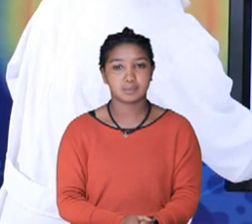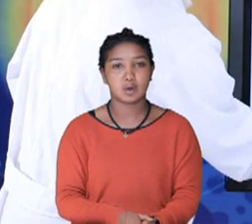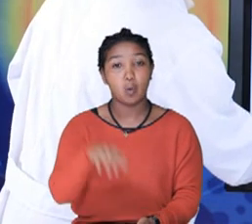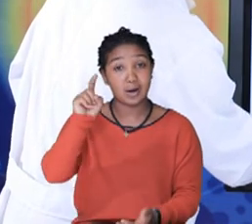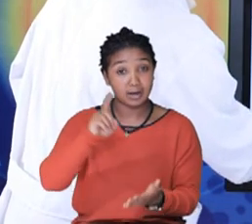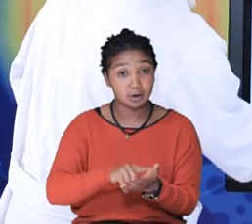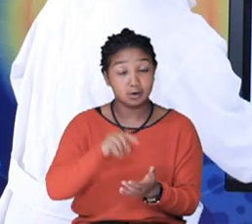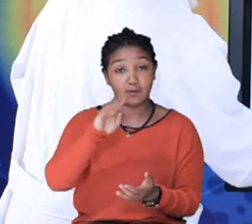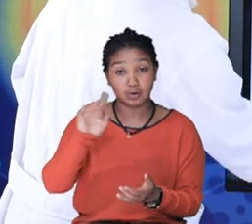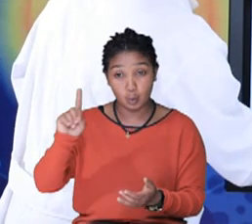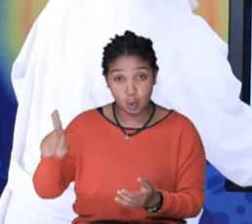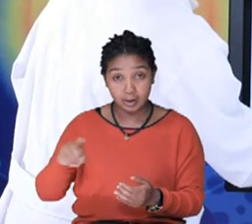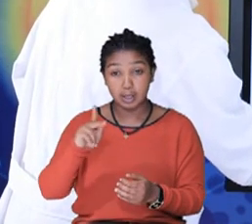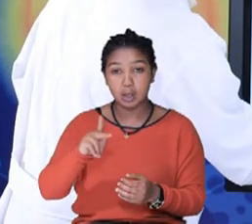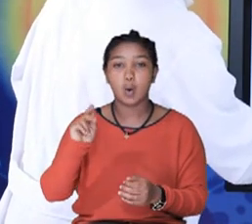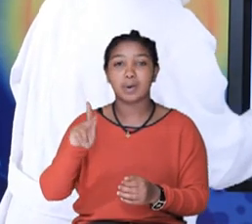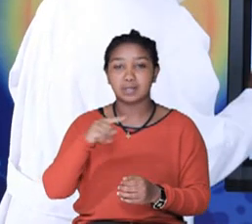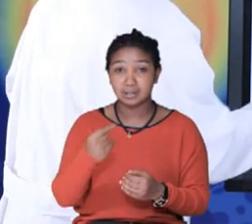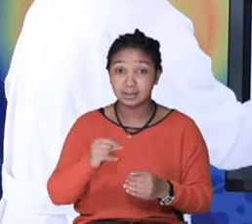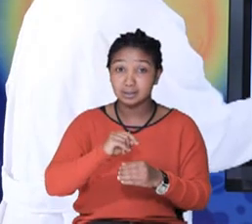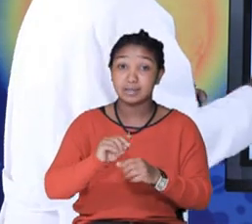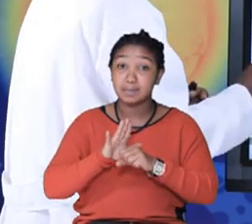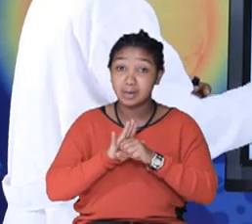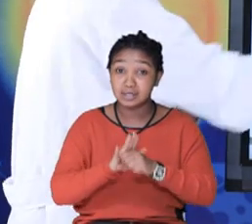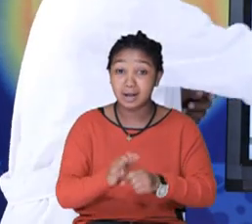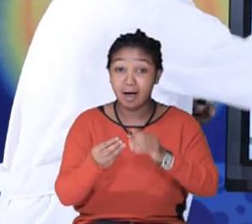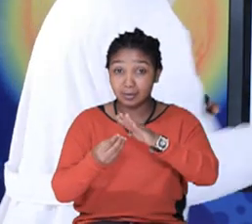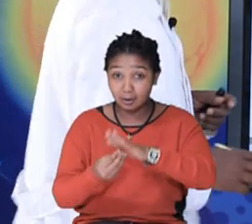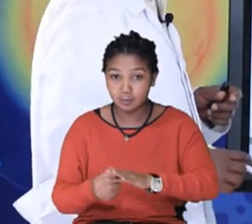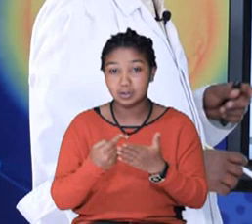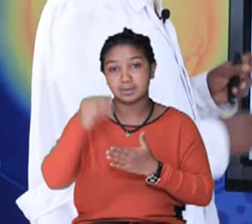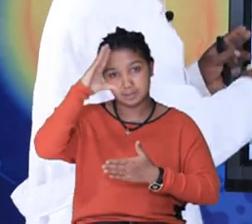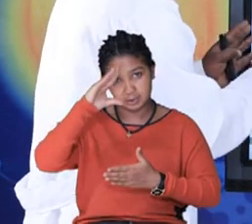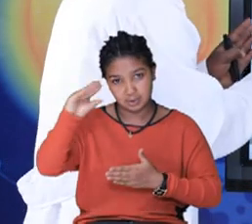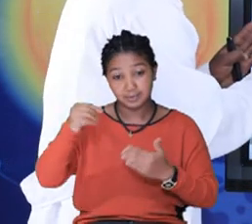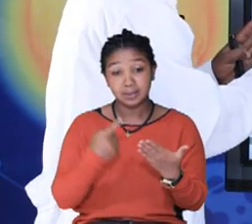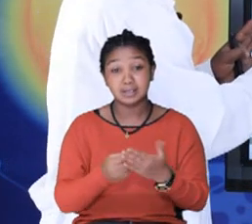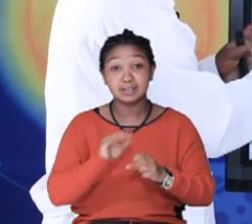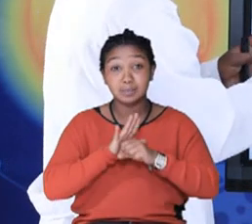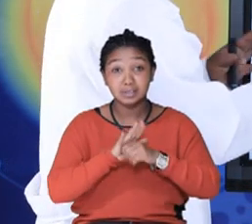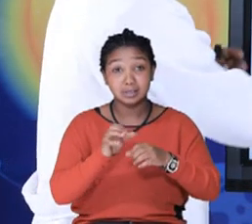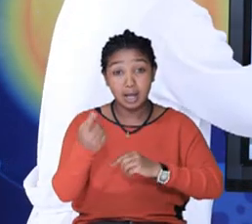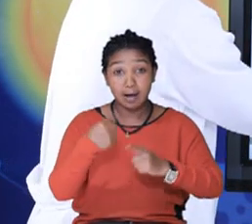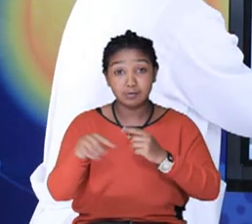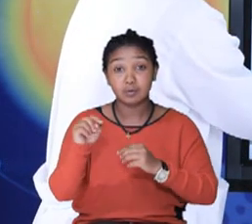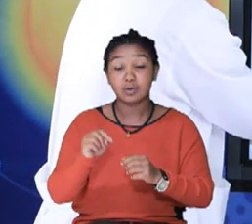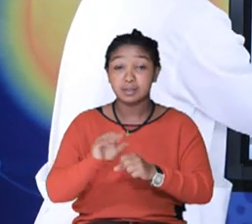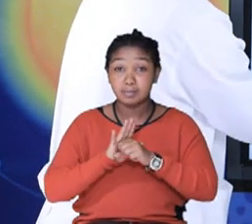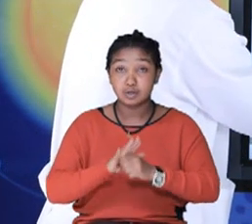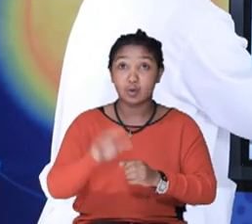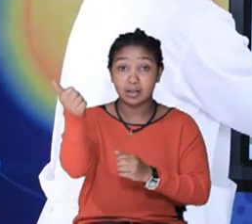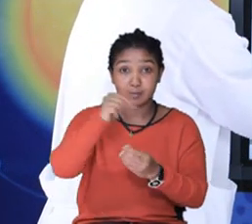141 kilopascal is the pressure acting on this person. This pressure comes from the